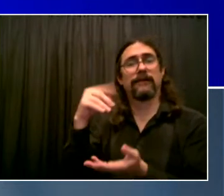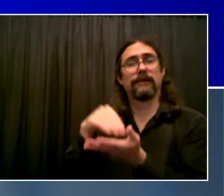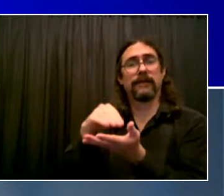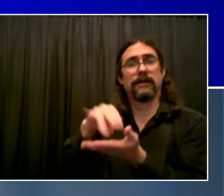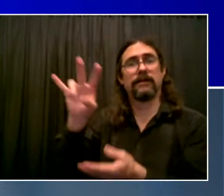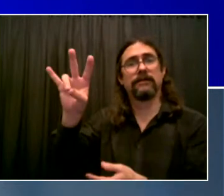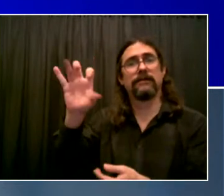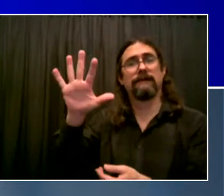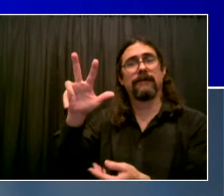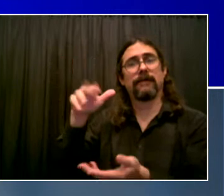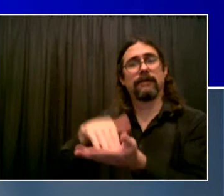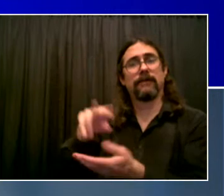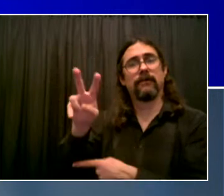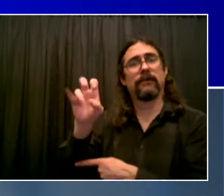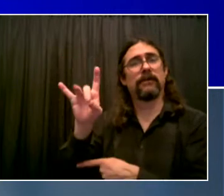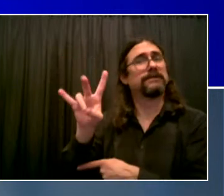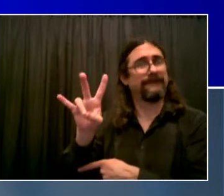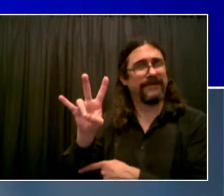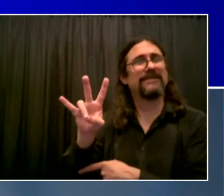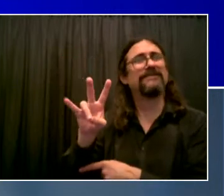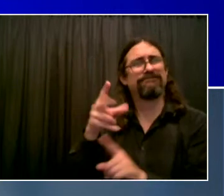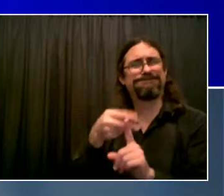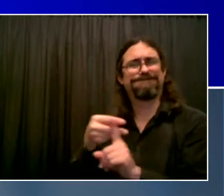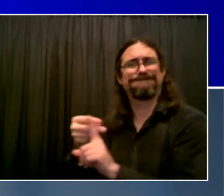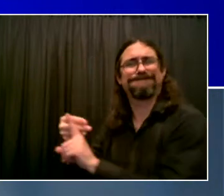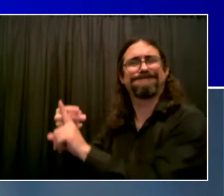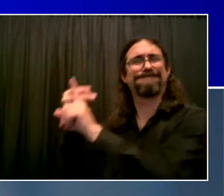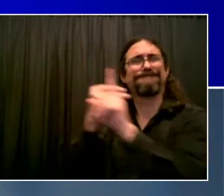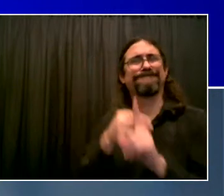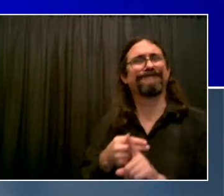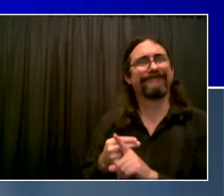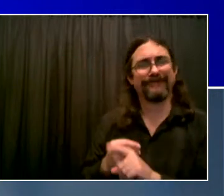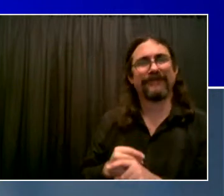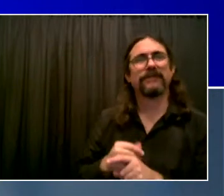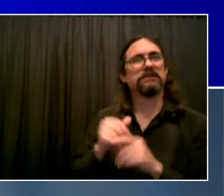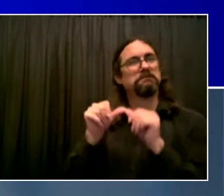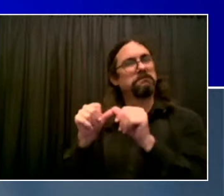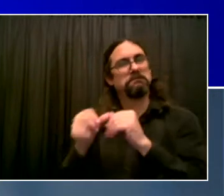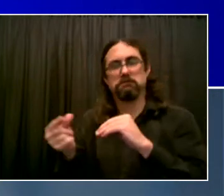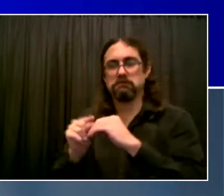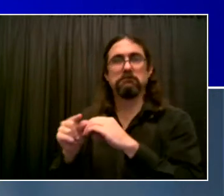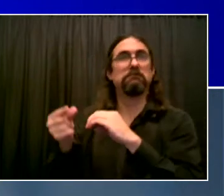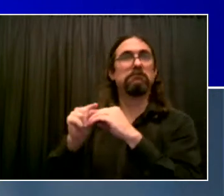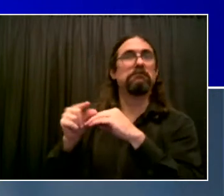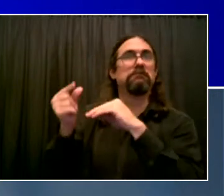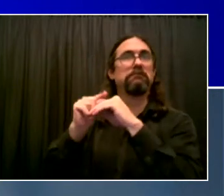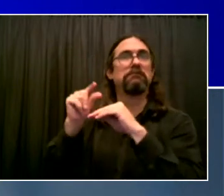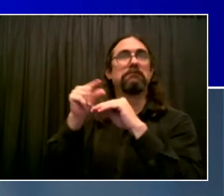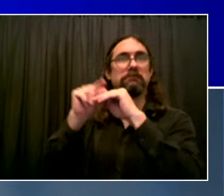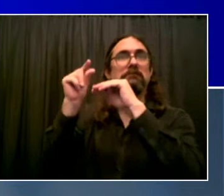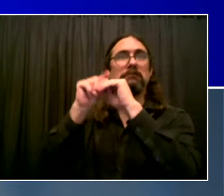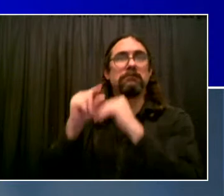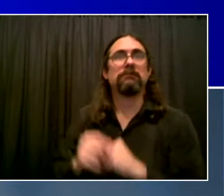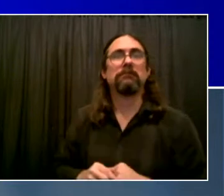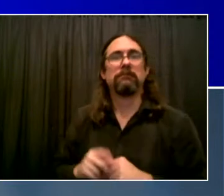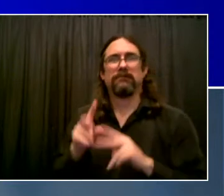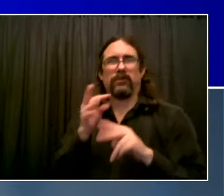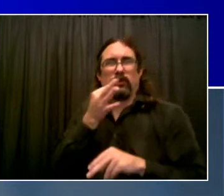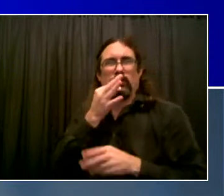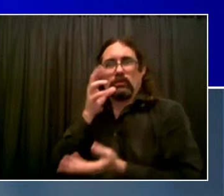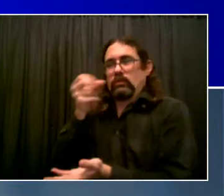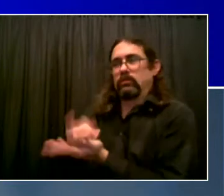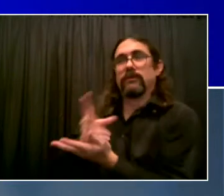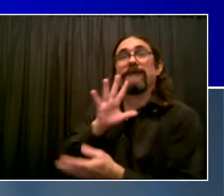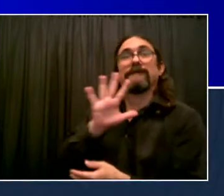11,753,287, and a lot more to come. We're really looking forward to the 5 to 11-year-olds soon. That number is going to jump up a lot. Number two, daily number of